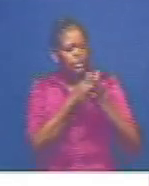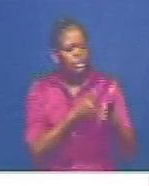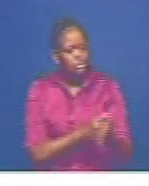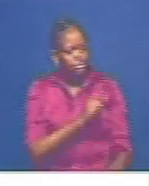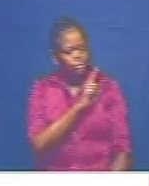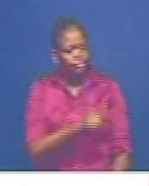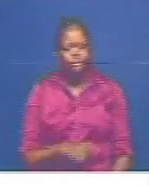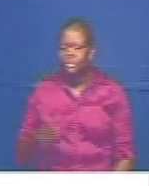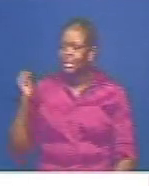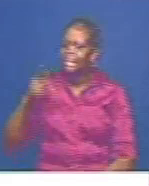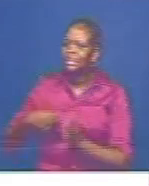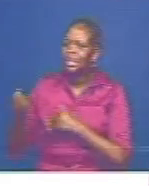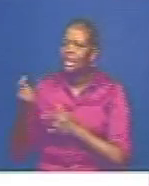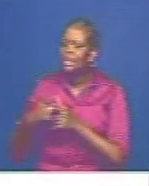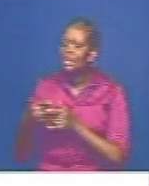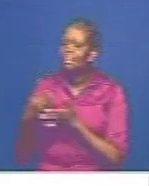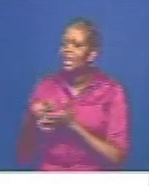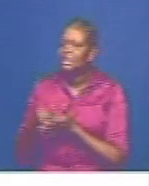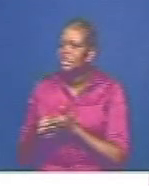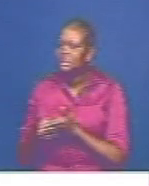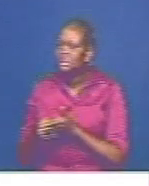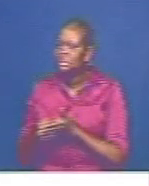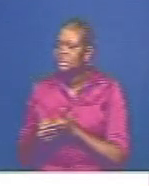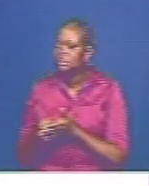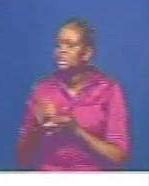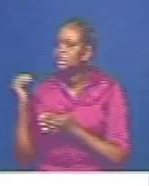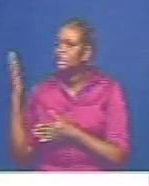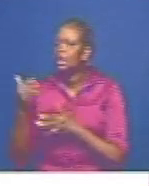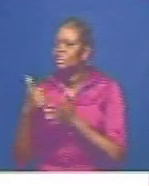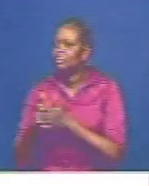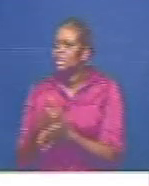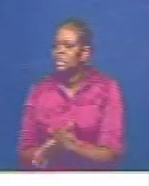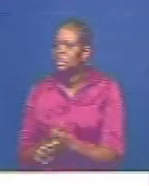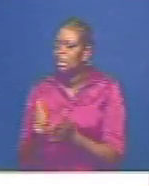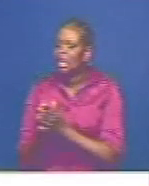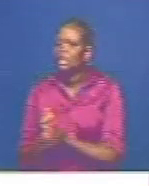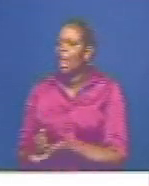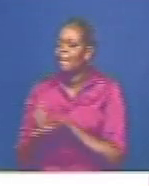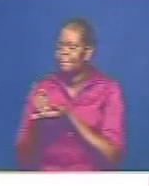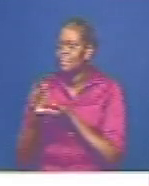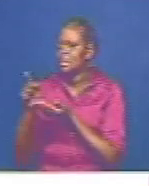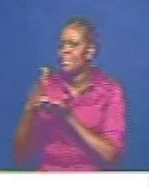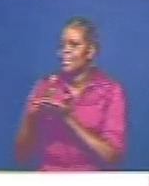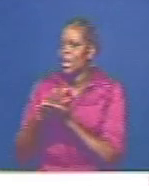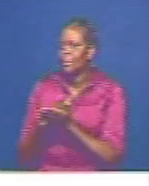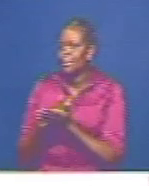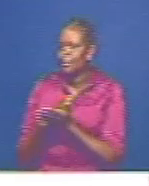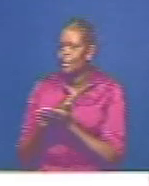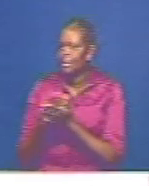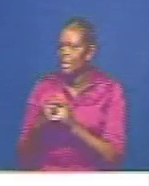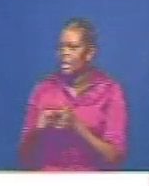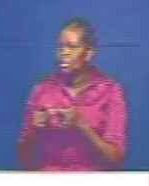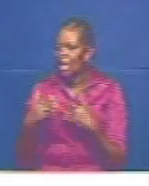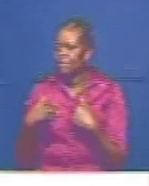then the money that comes from this is generated and goes to the foundation and facilitates the mentorship program. Okay. And in addition to it, we